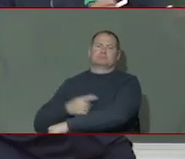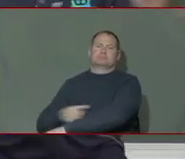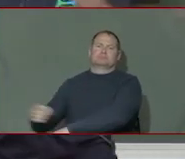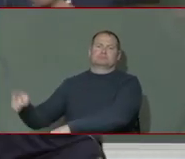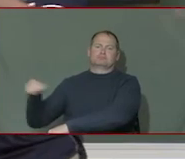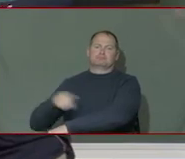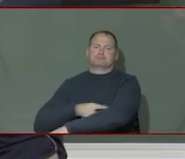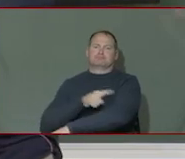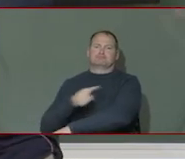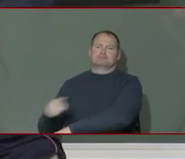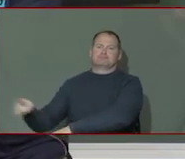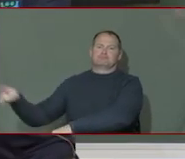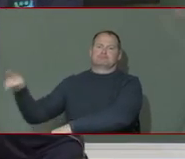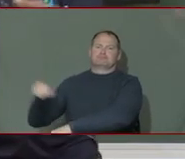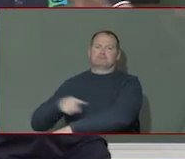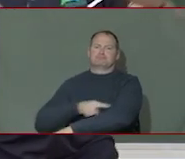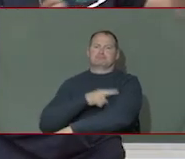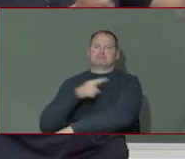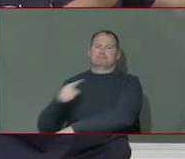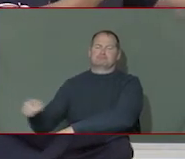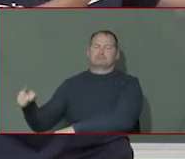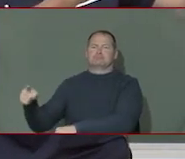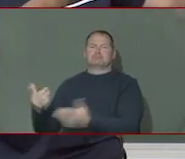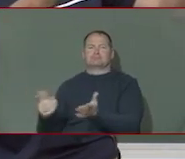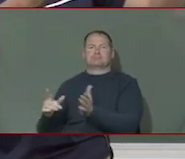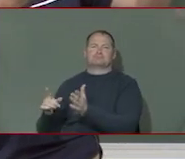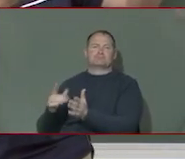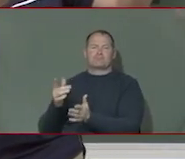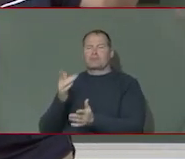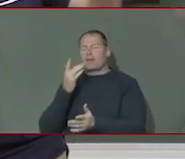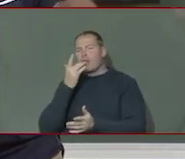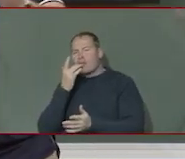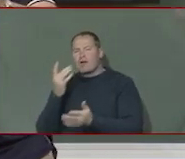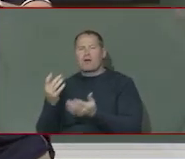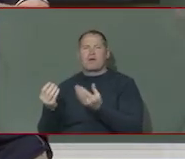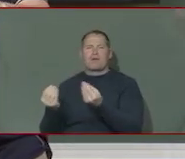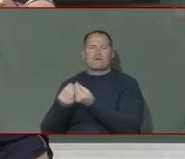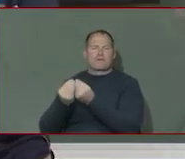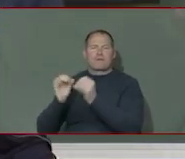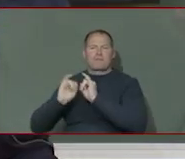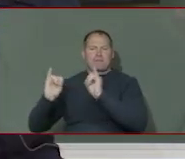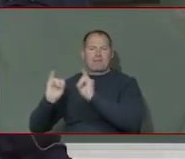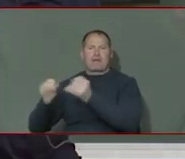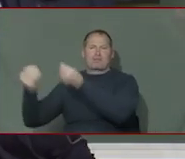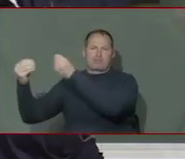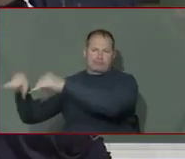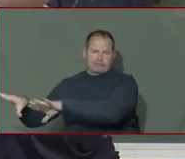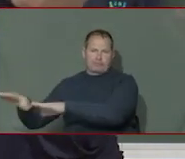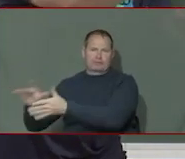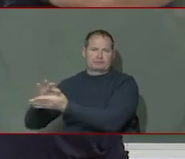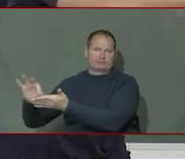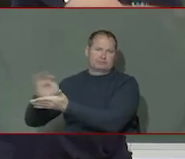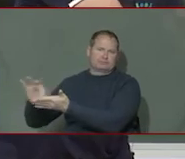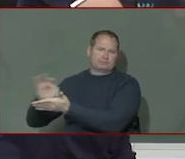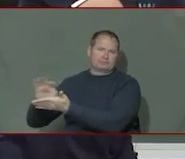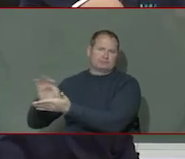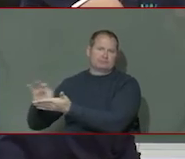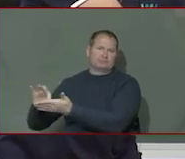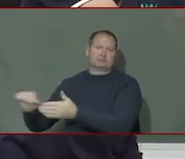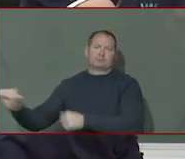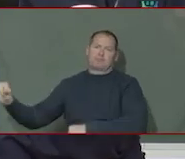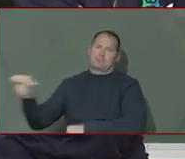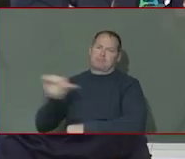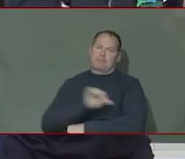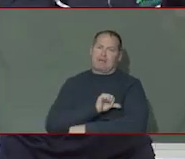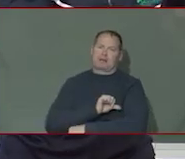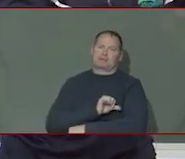toxic stuff, and taking away the extra water and salts and so on that you have. and then it goes through the machine, and it comes this side